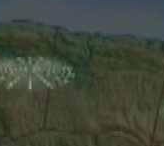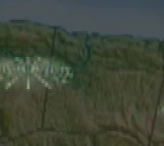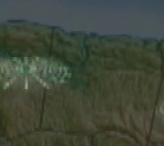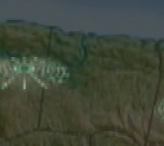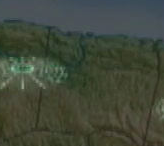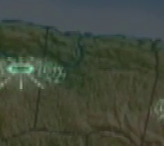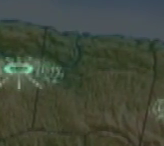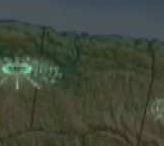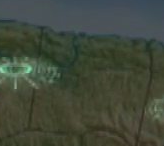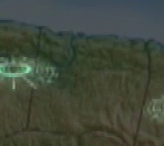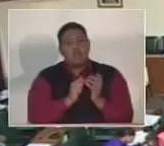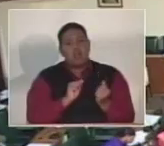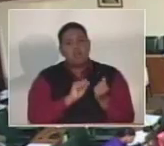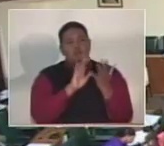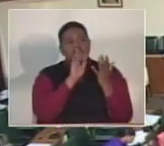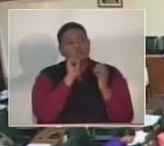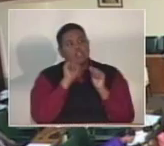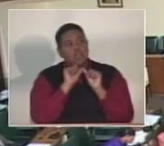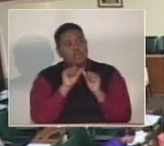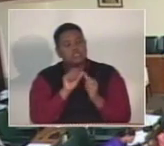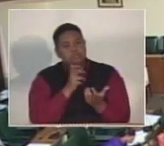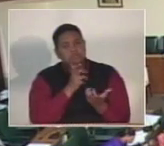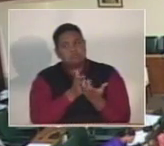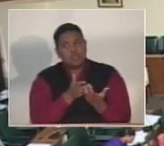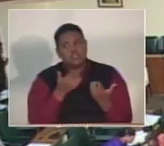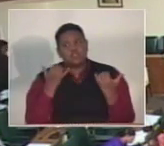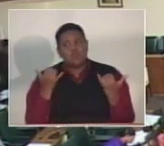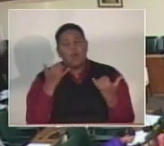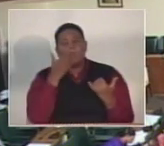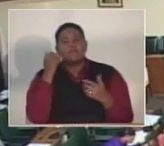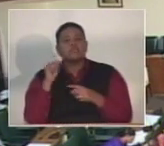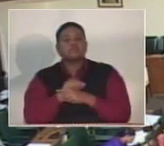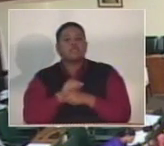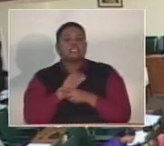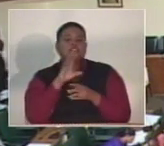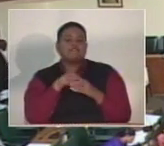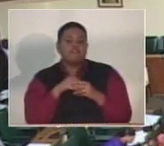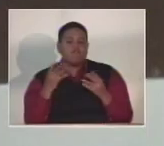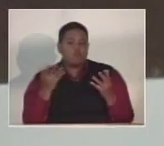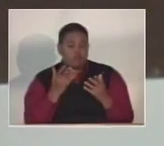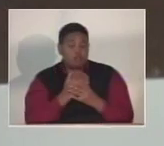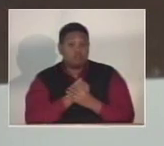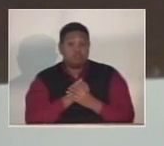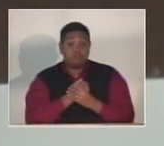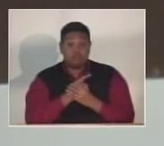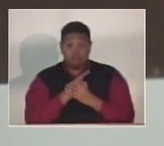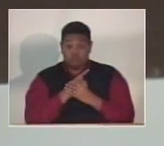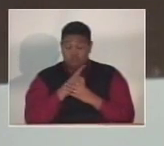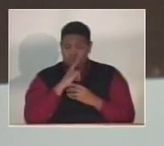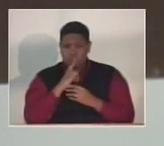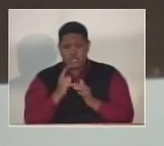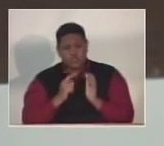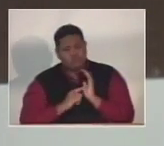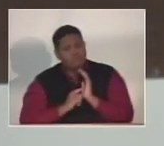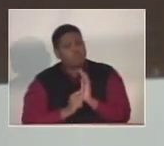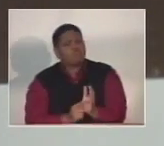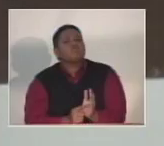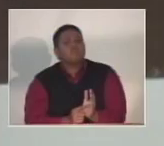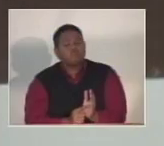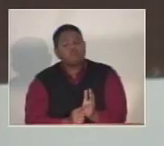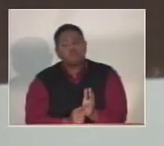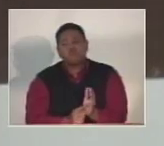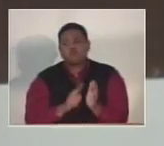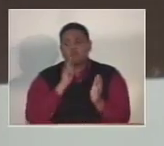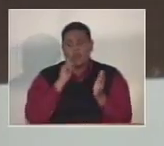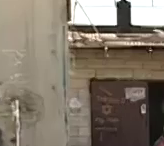in hillside areas. Parliament also passed the Disaster Risk Management Act, and the National Building Bill has been tabled in the House